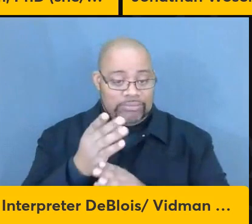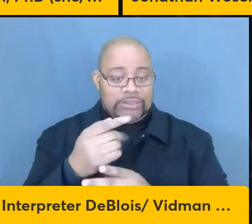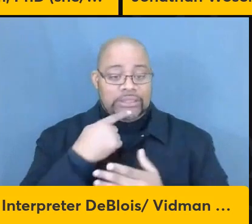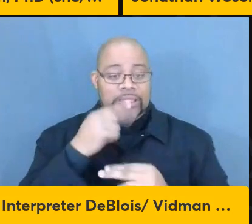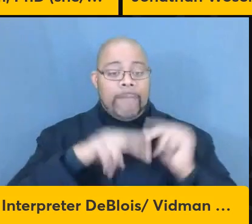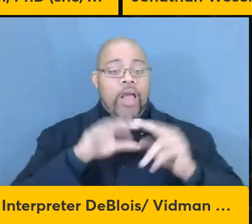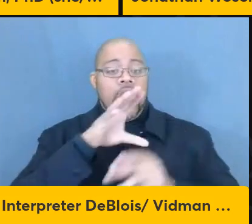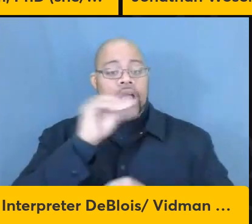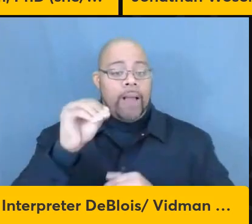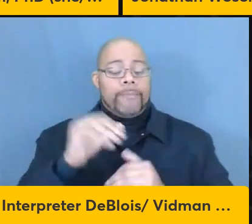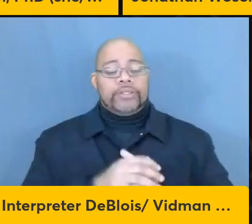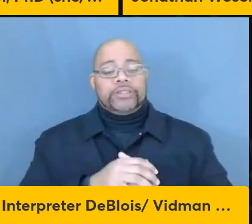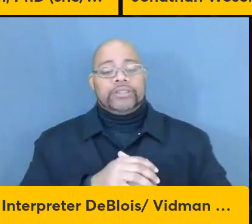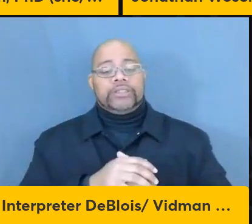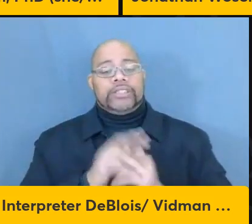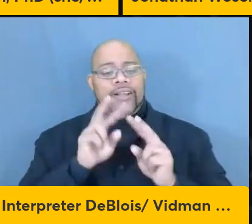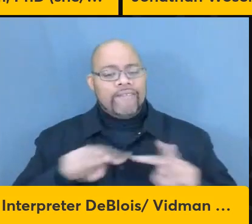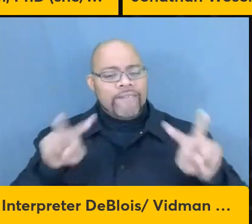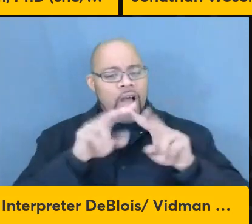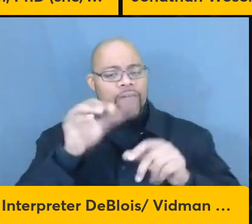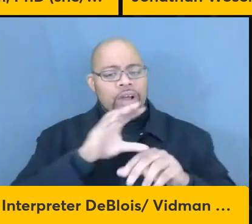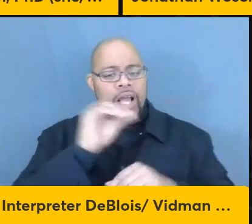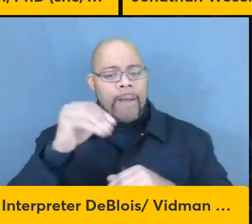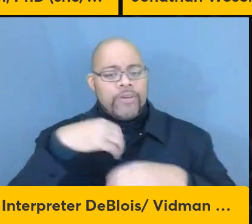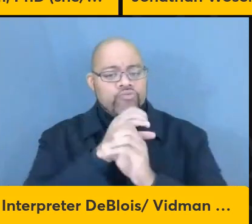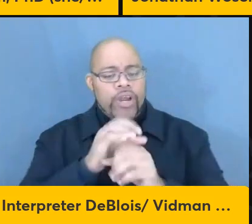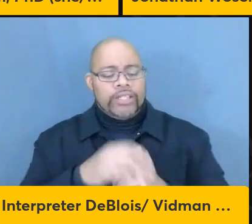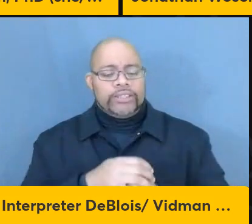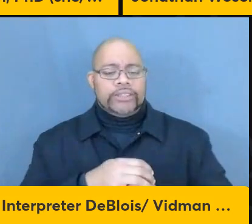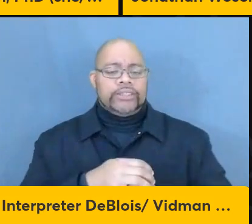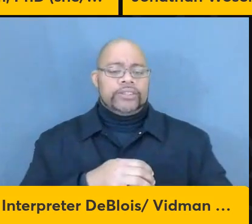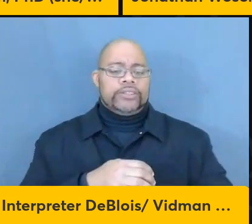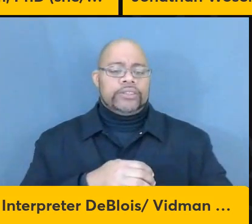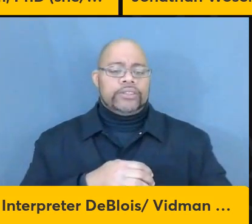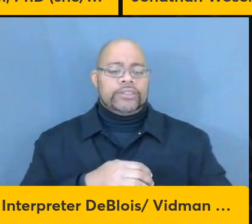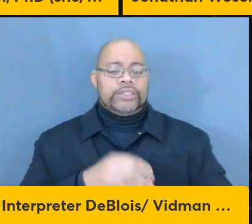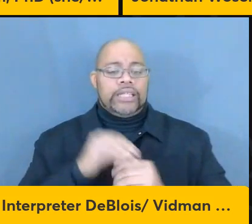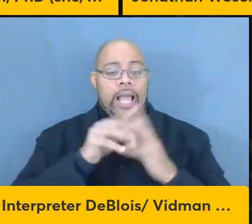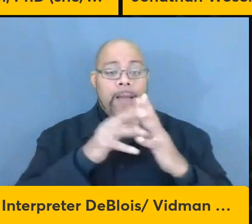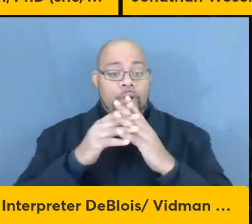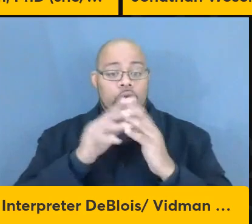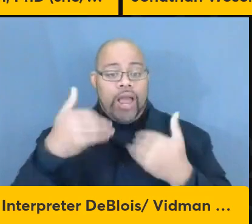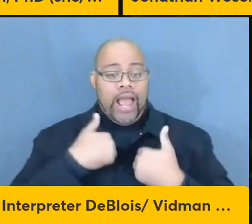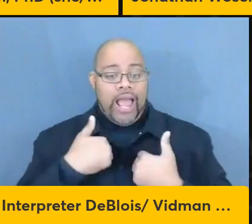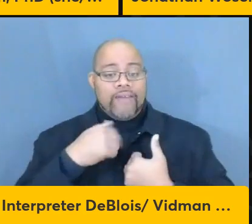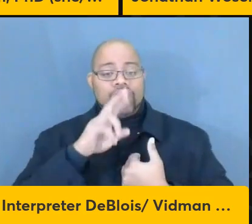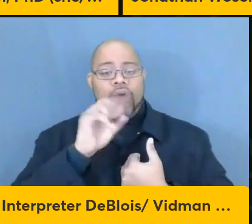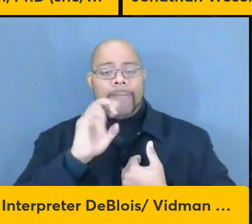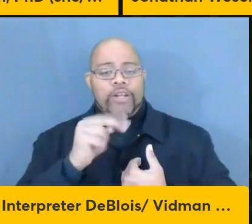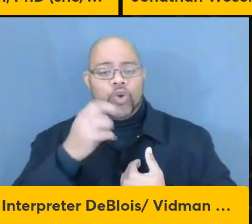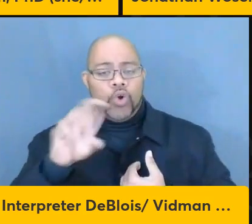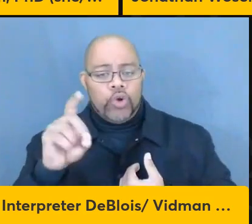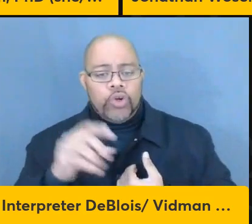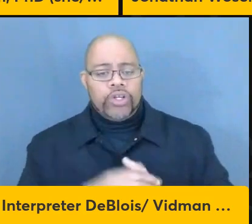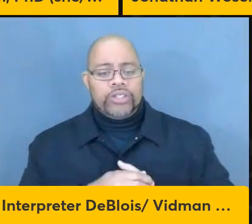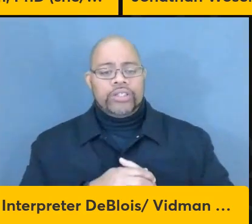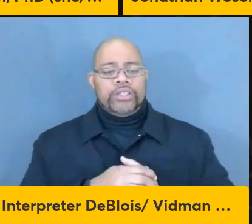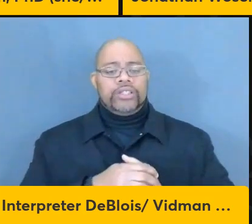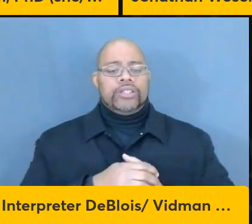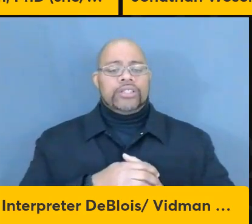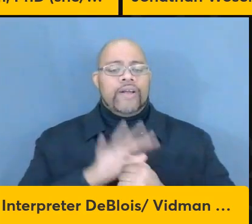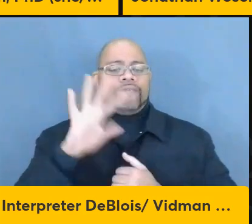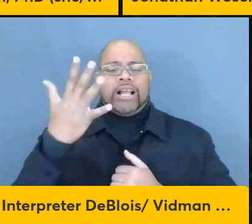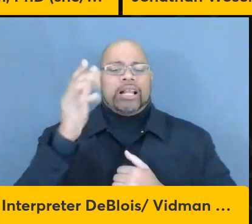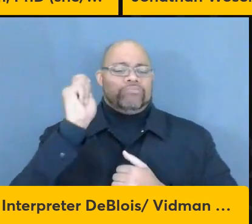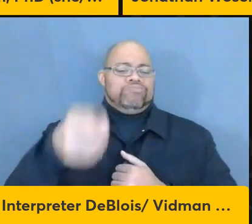building companies and how understand the value of what companies create in the world, in America, you guys have Robinhood. In Canada, we have Wealthsimple. Put